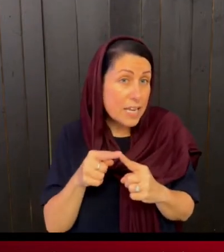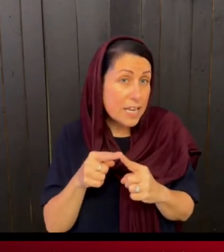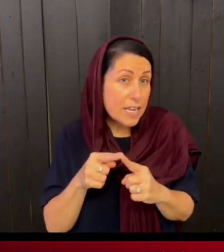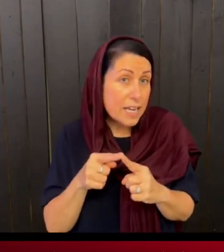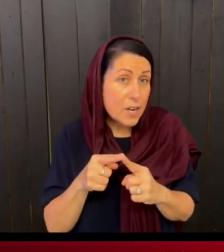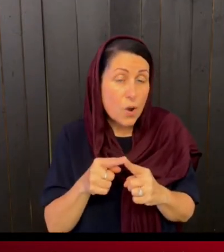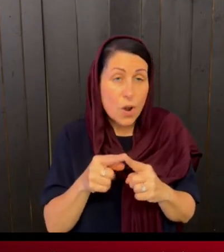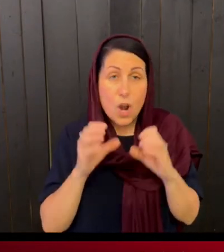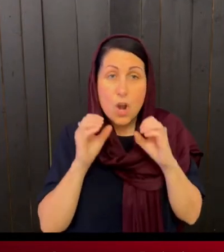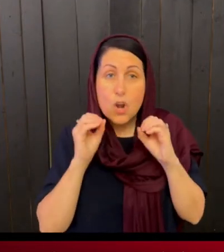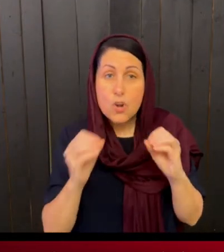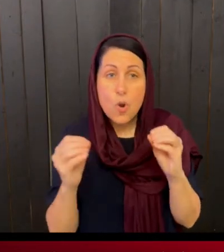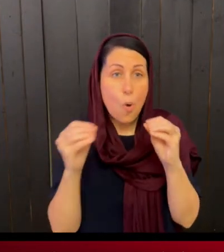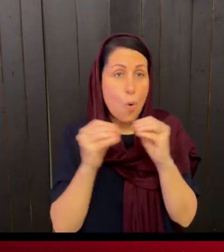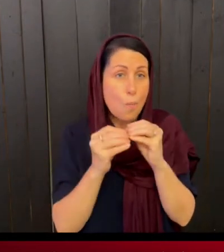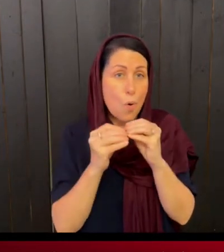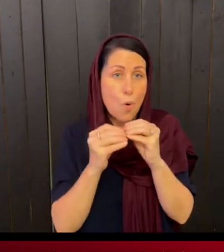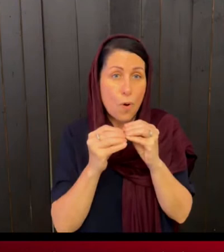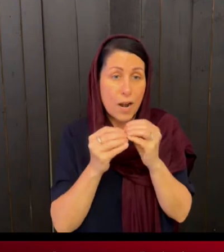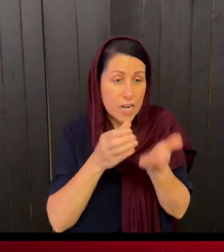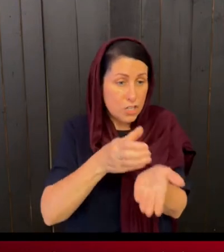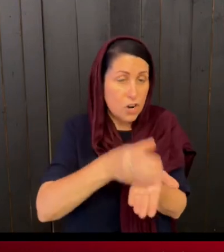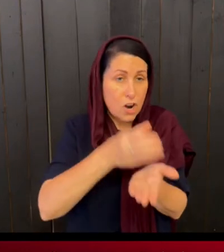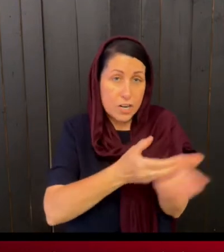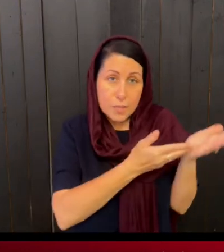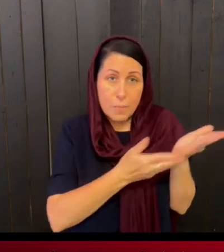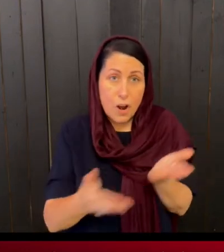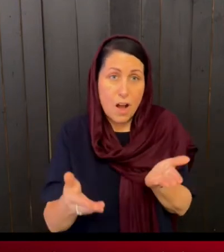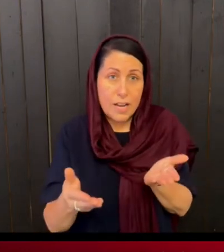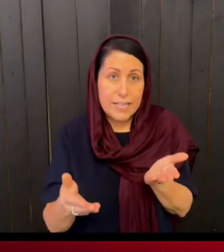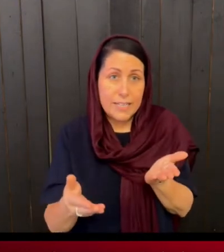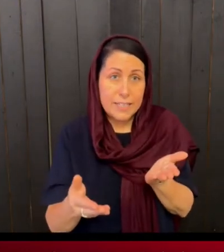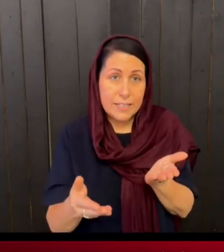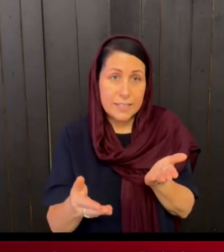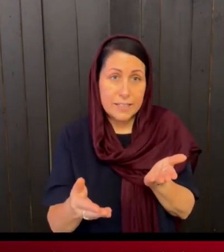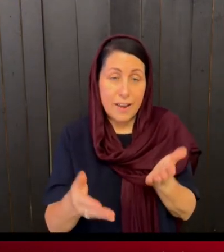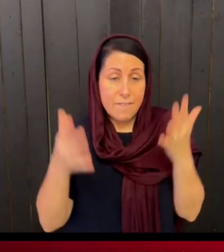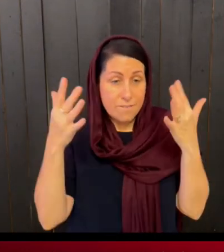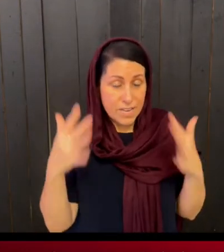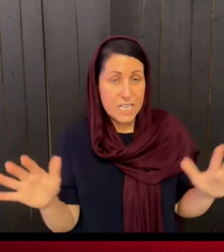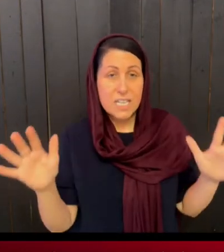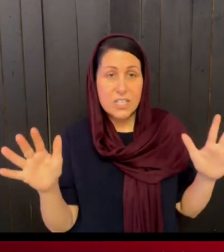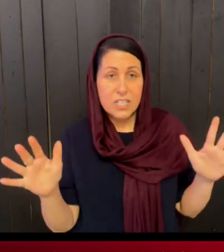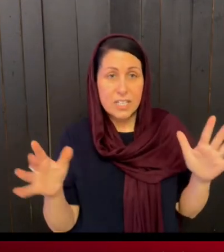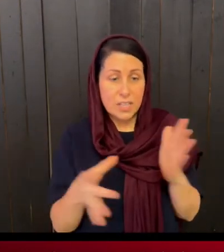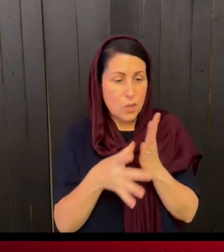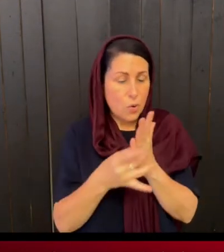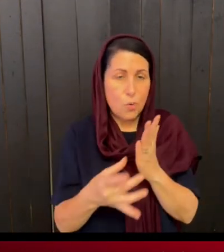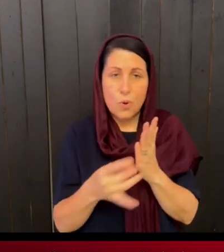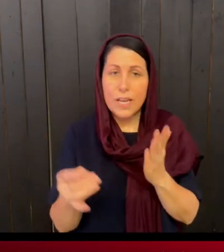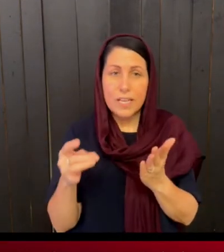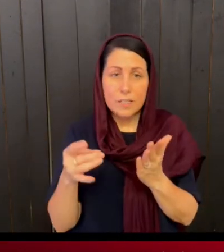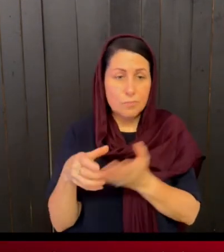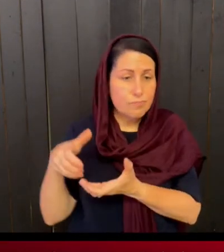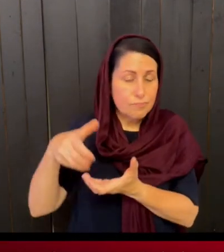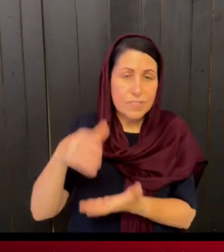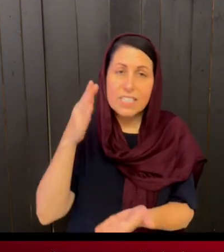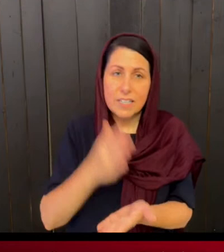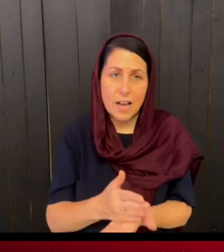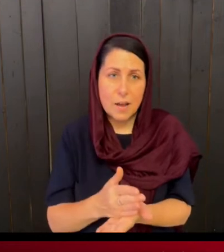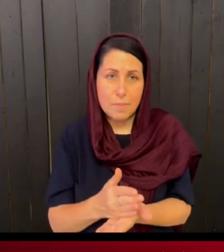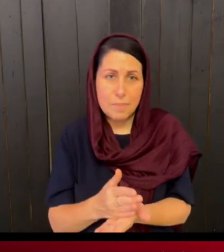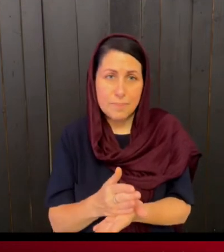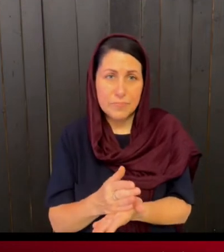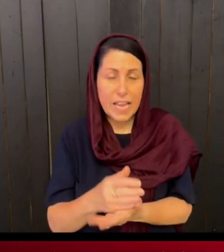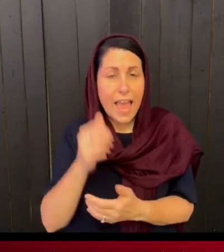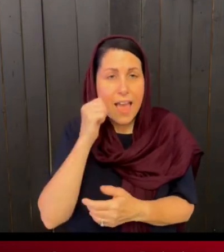that, to me, that's very symbolic. We need to daily just keep coming back to God. For all our needs,